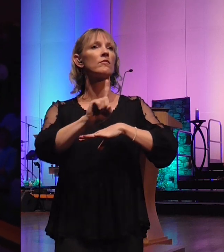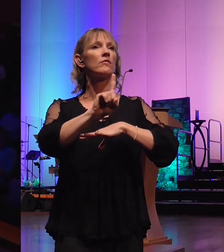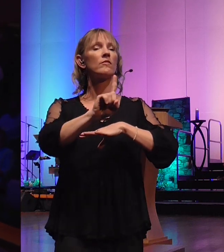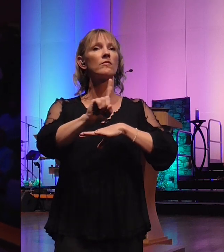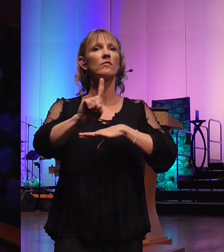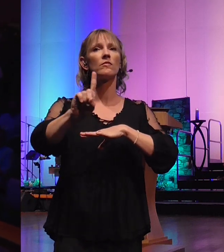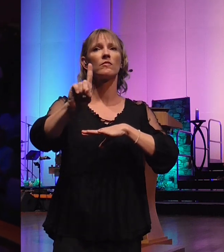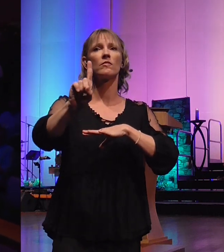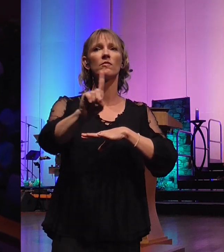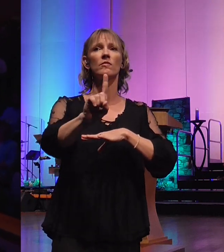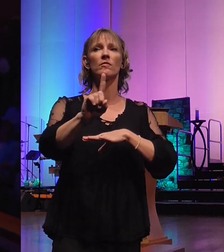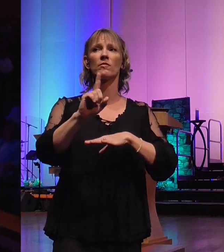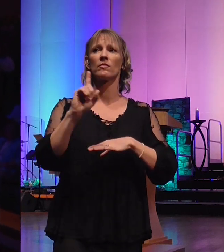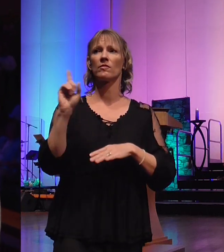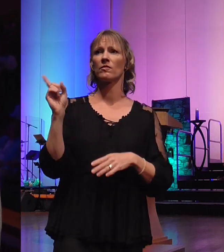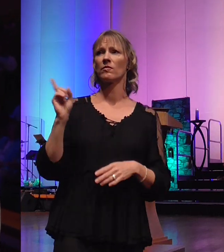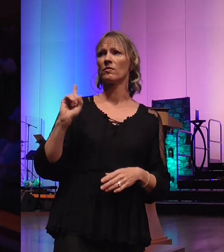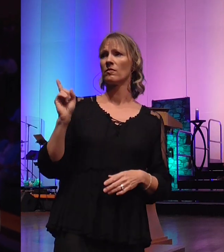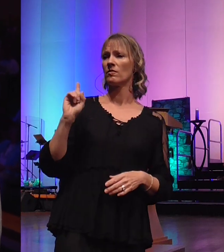where in the world,